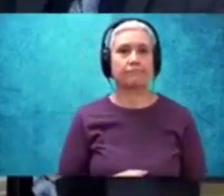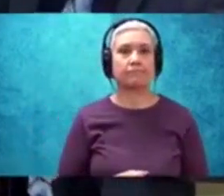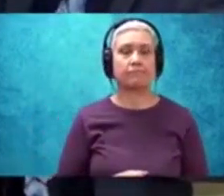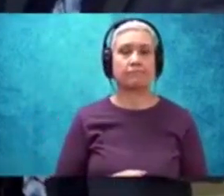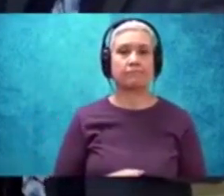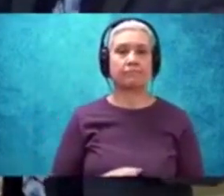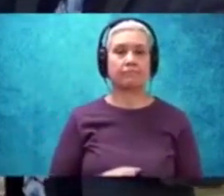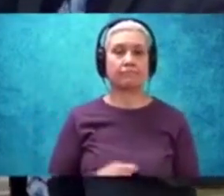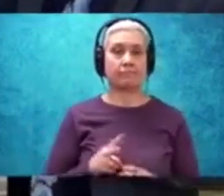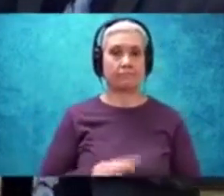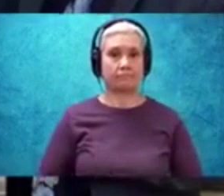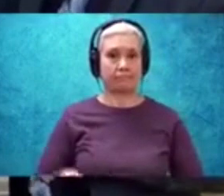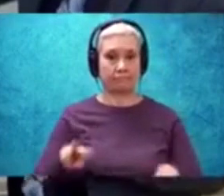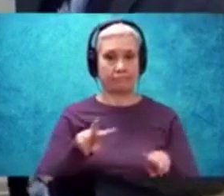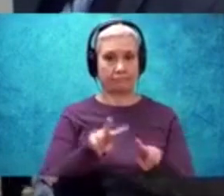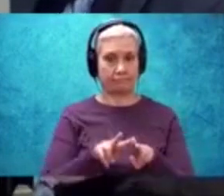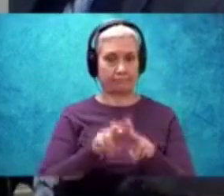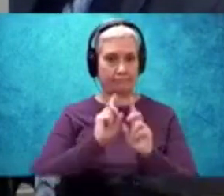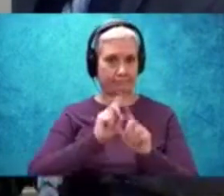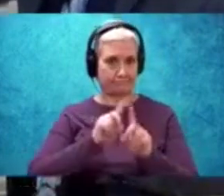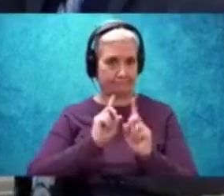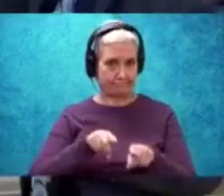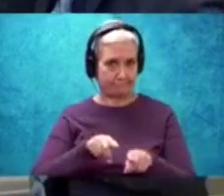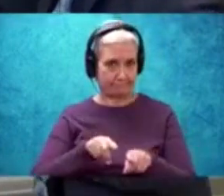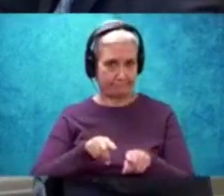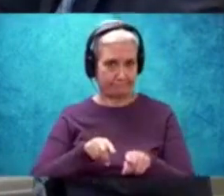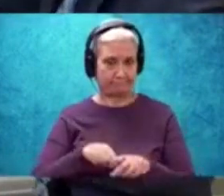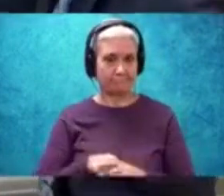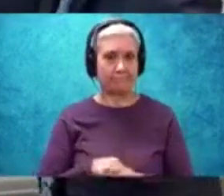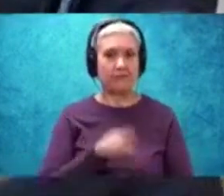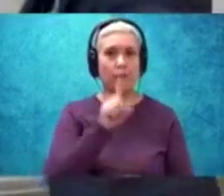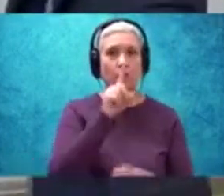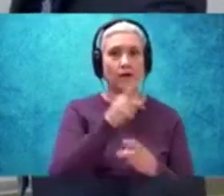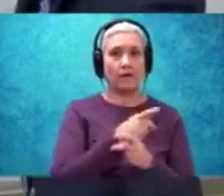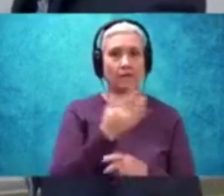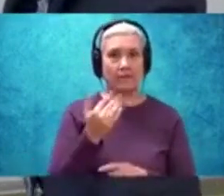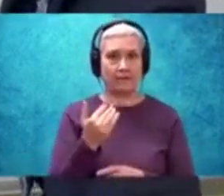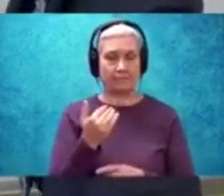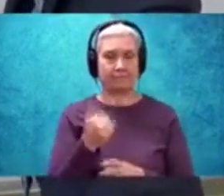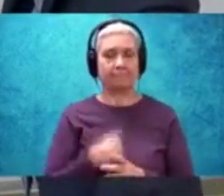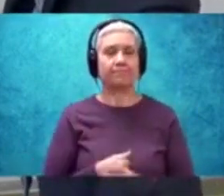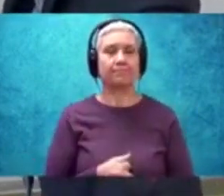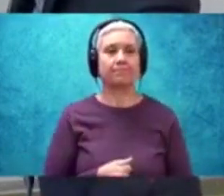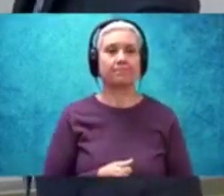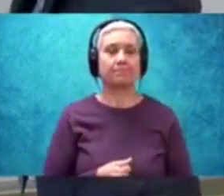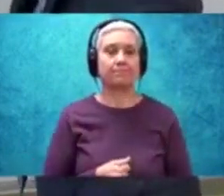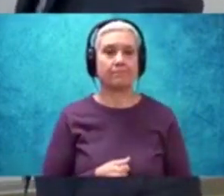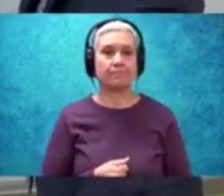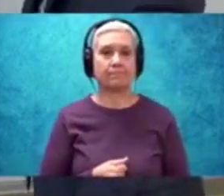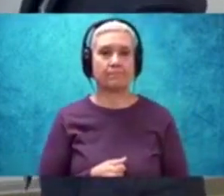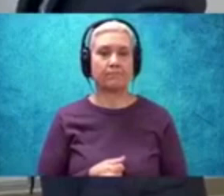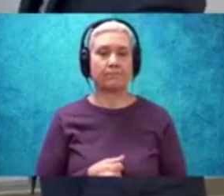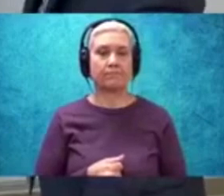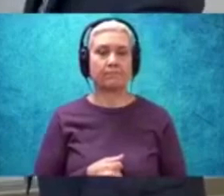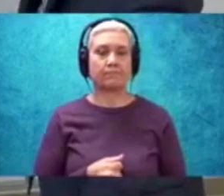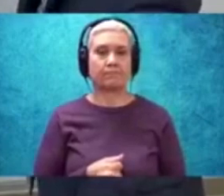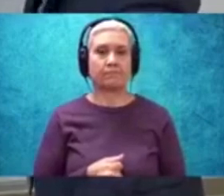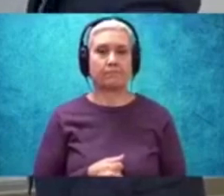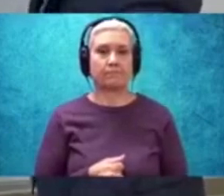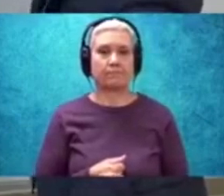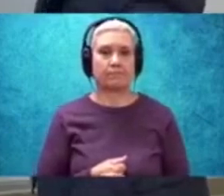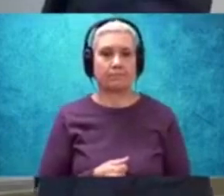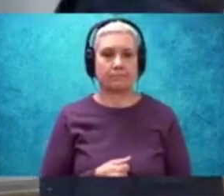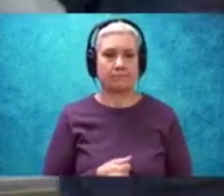these values, their product, is also equal to the product of 1 times 15. So let's think about what